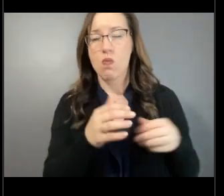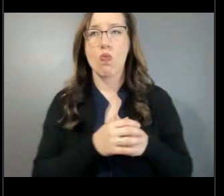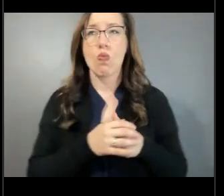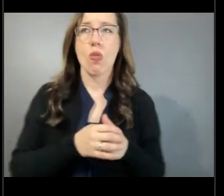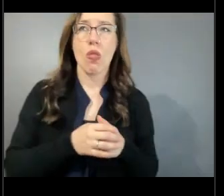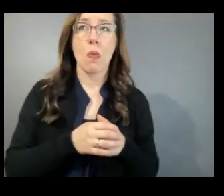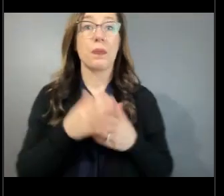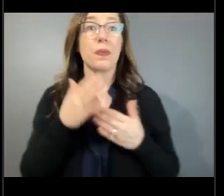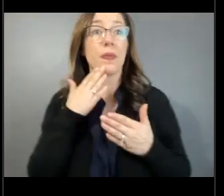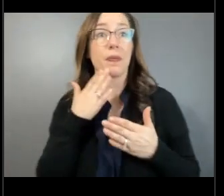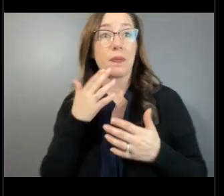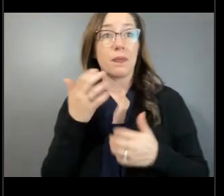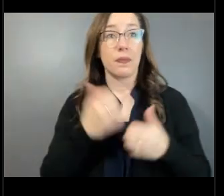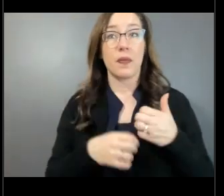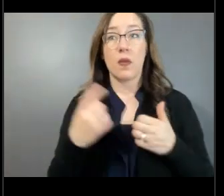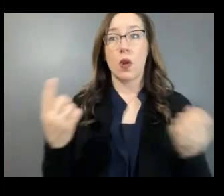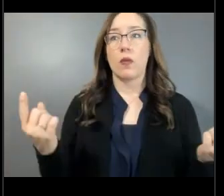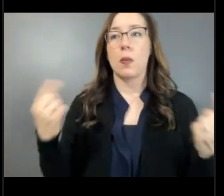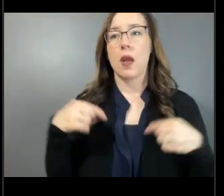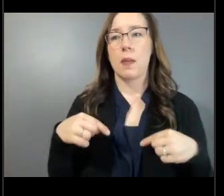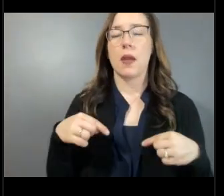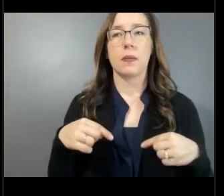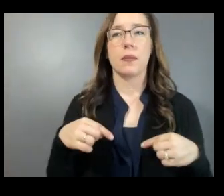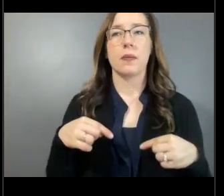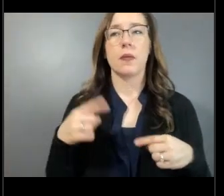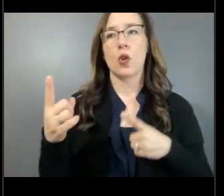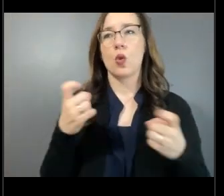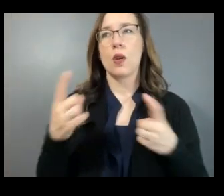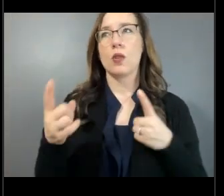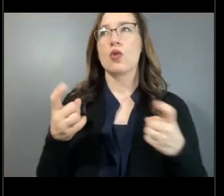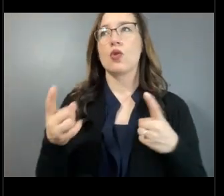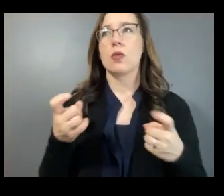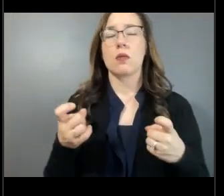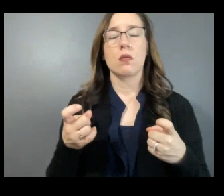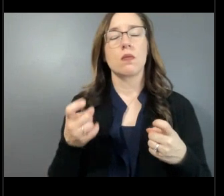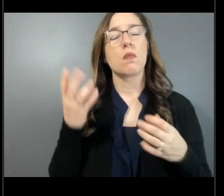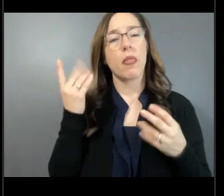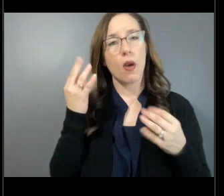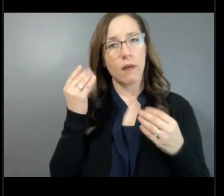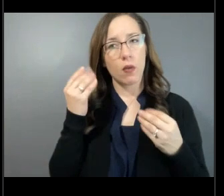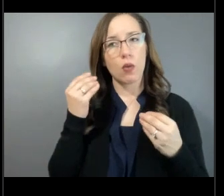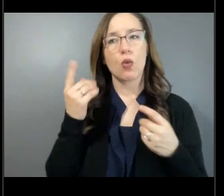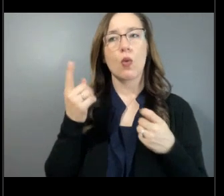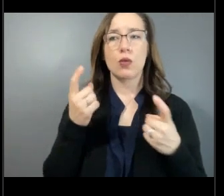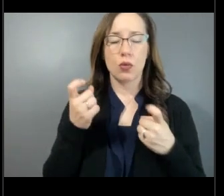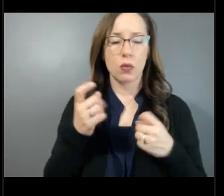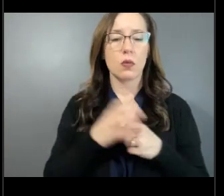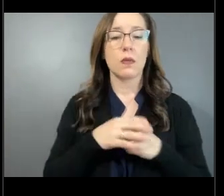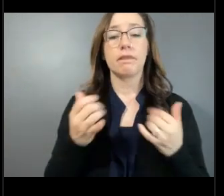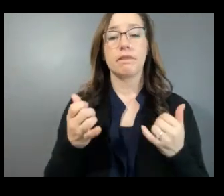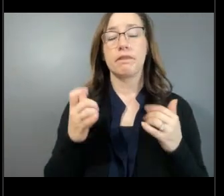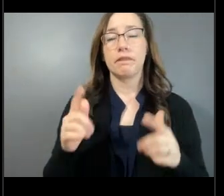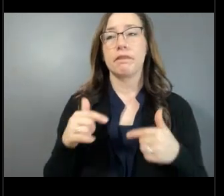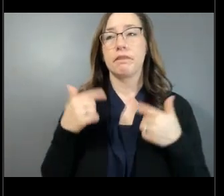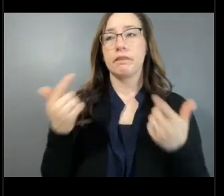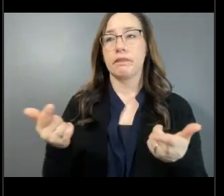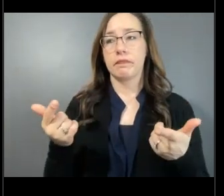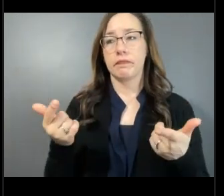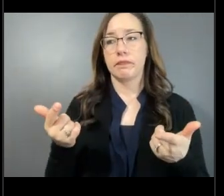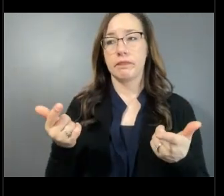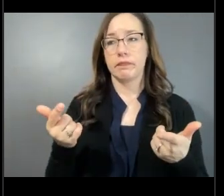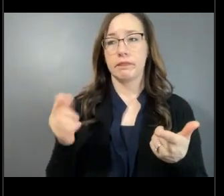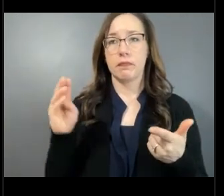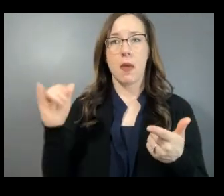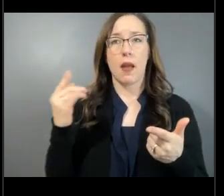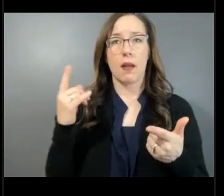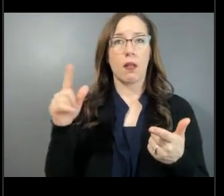to thank all of our attendees for their questions, very thoughtful questions. And now I'm going to return it to you,